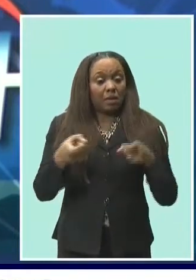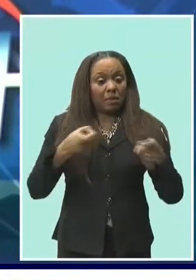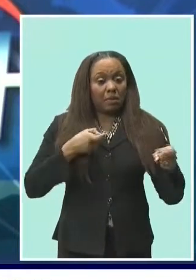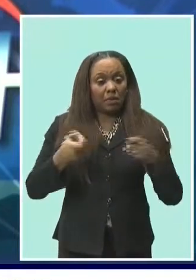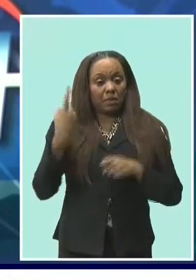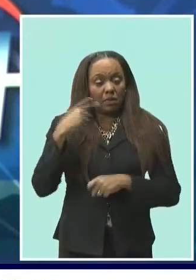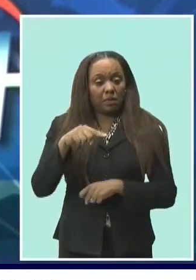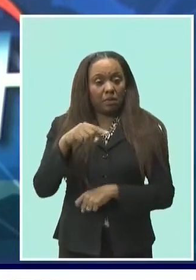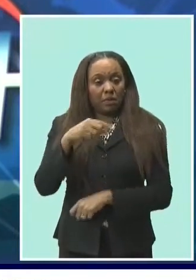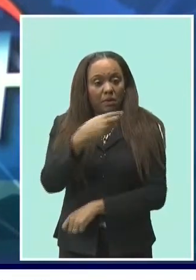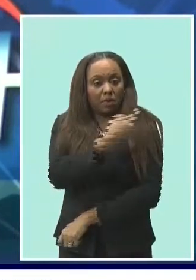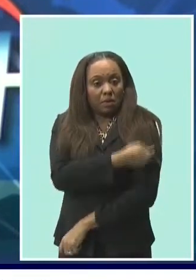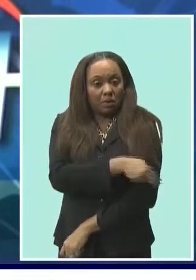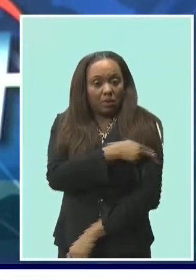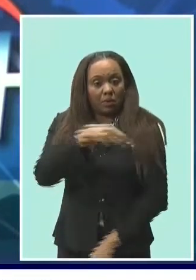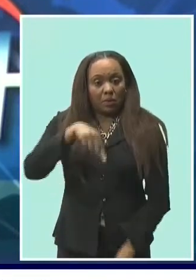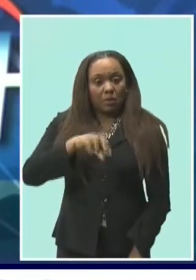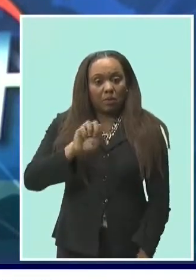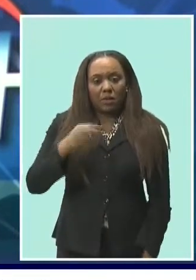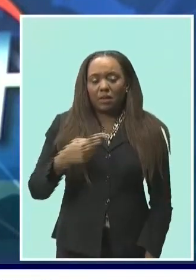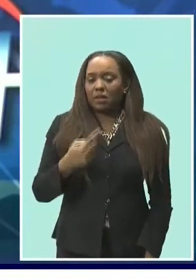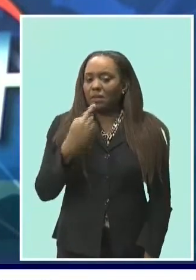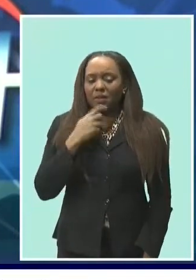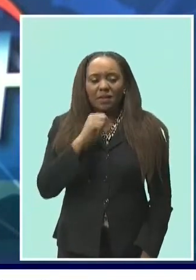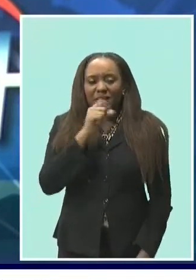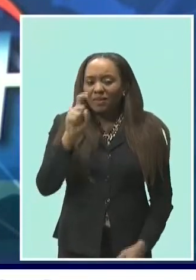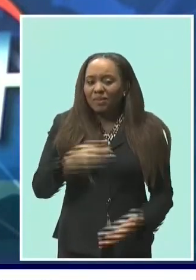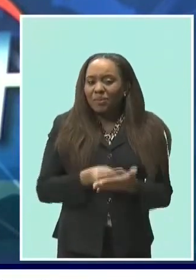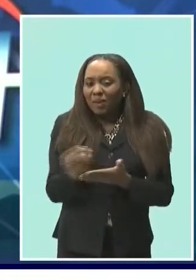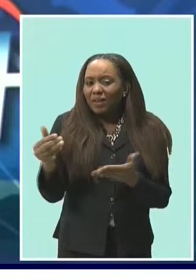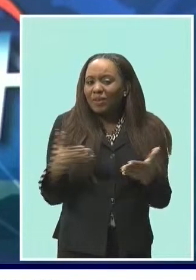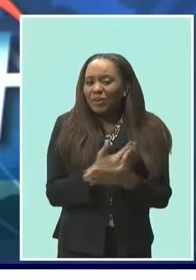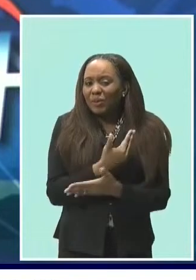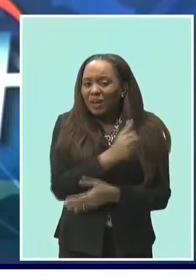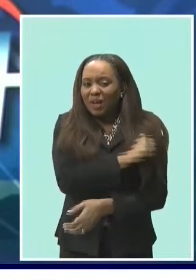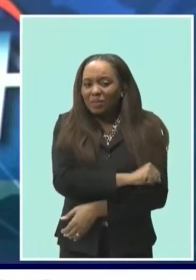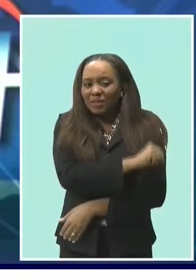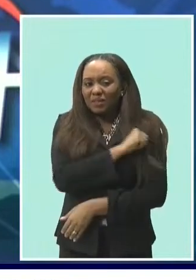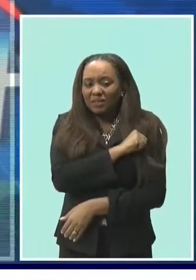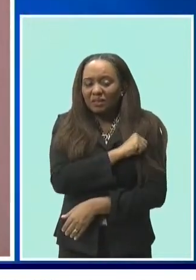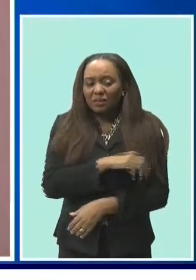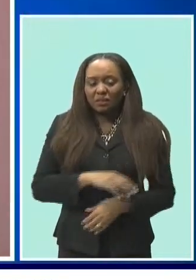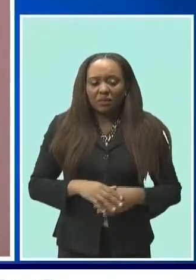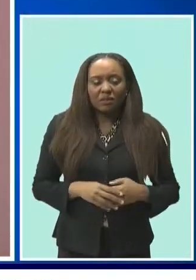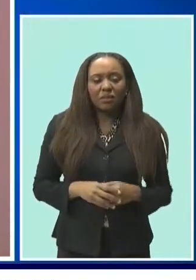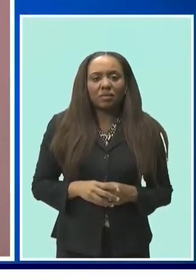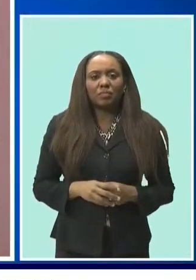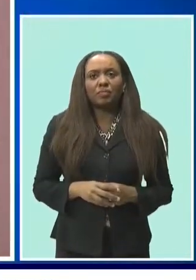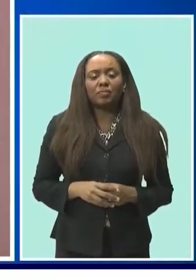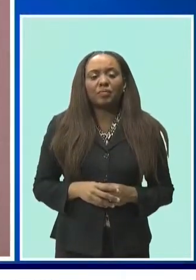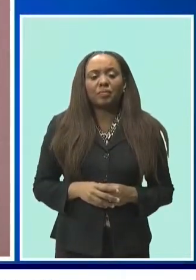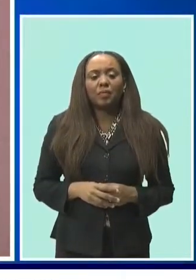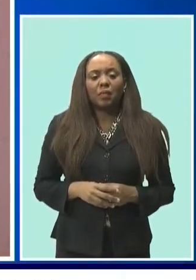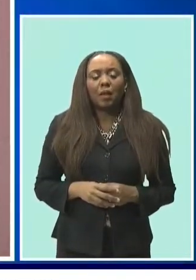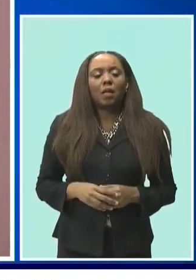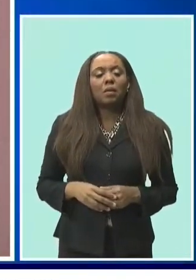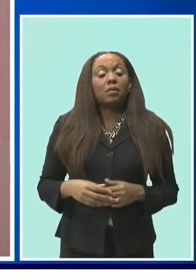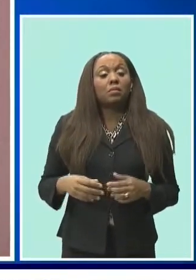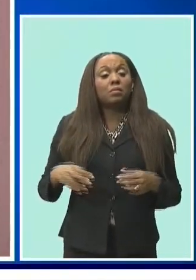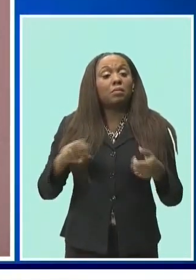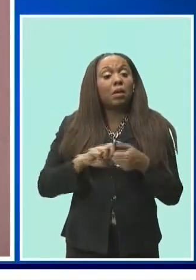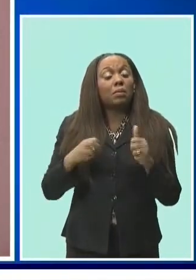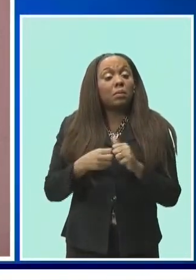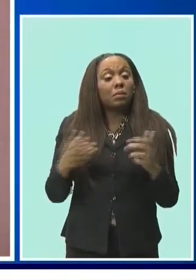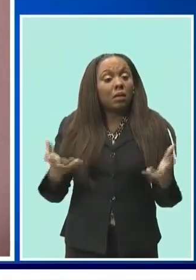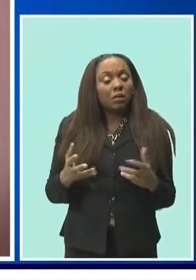and the management of the QEH. He says there's no need to purchase new vehicles. The problem has been the fact that because